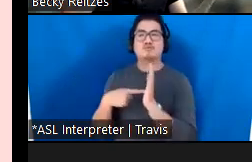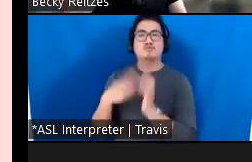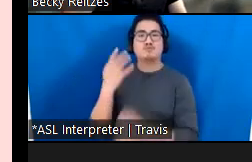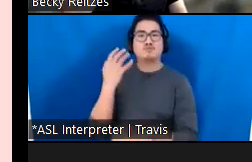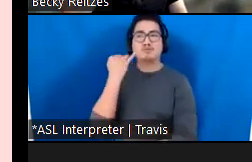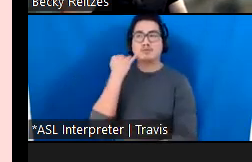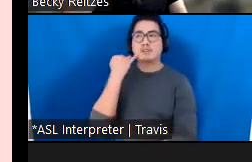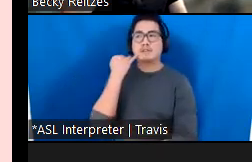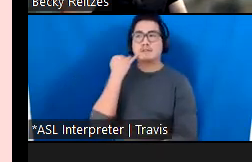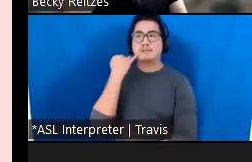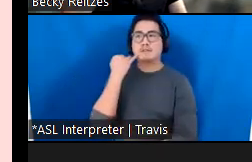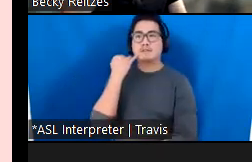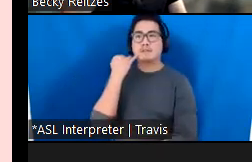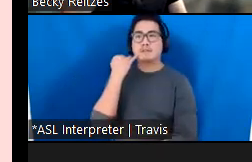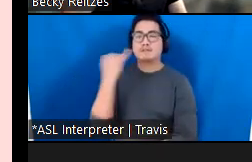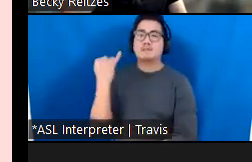safe or decide to wear one.